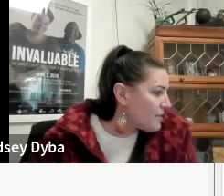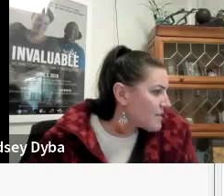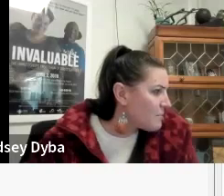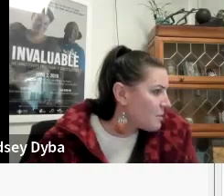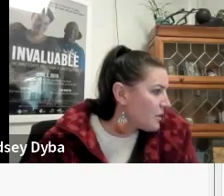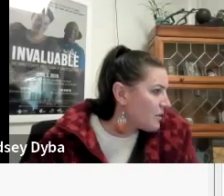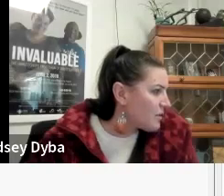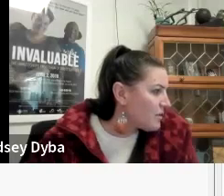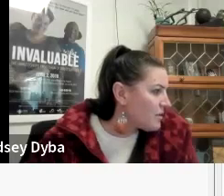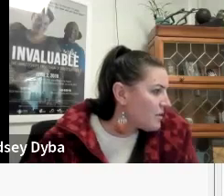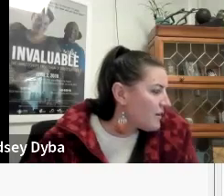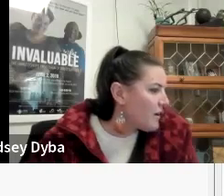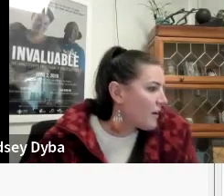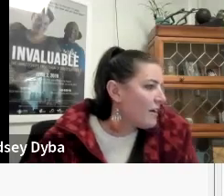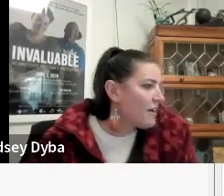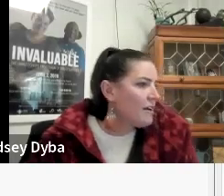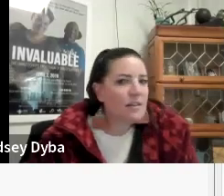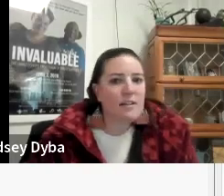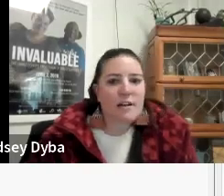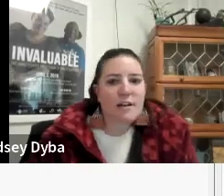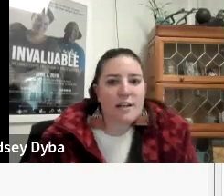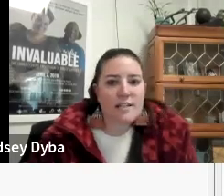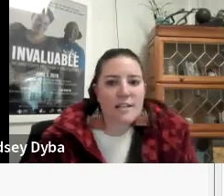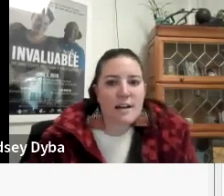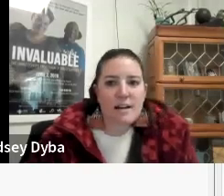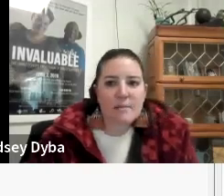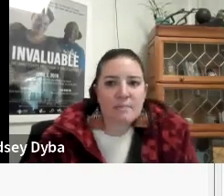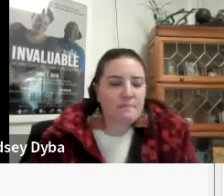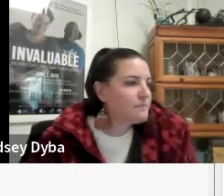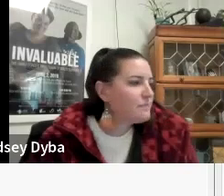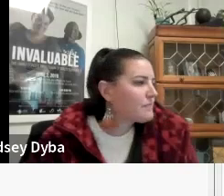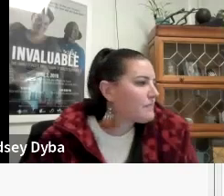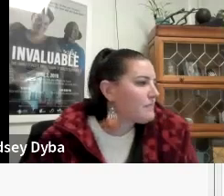up that's going to be weird. Okay, the letter is